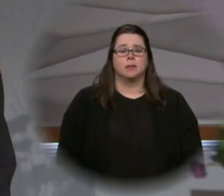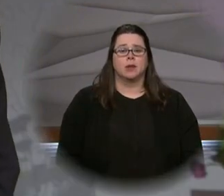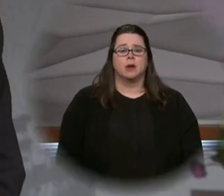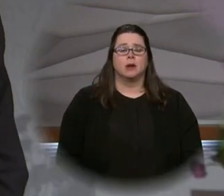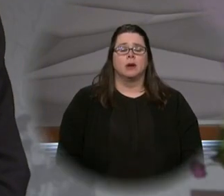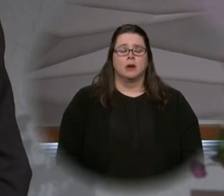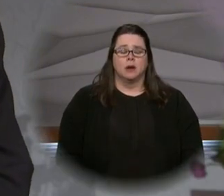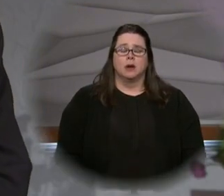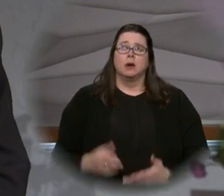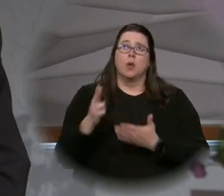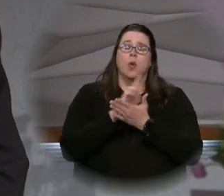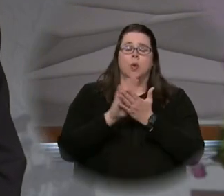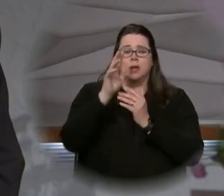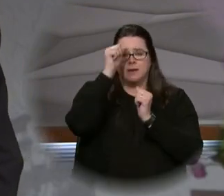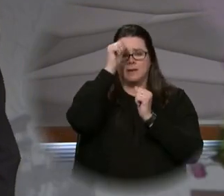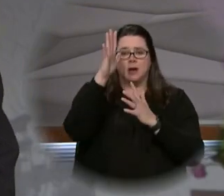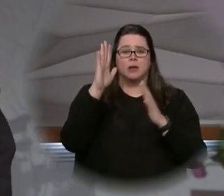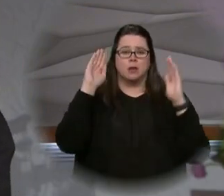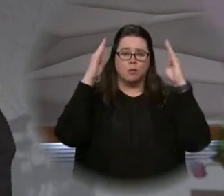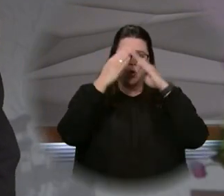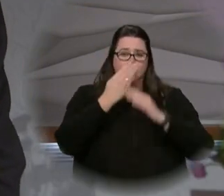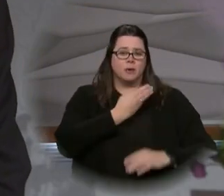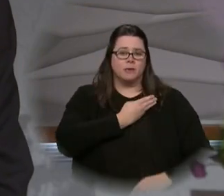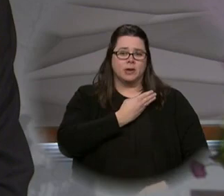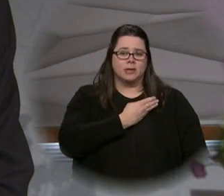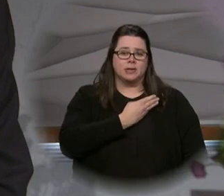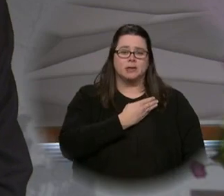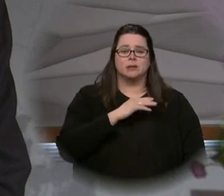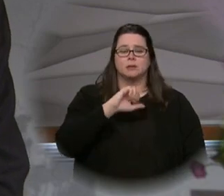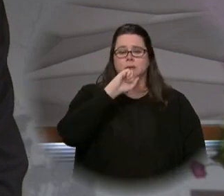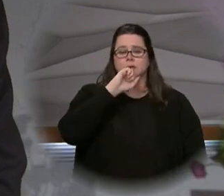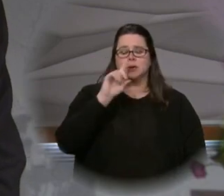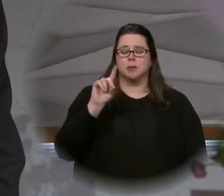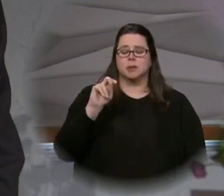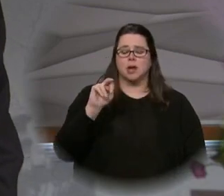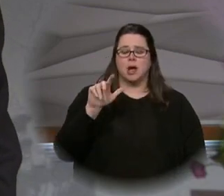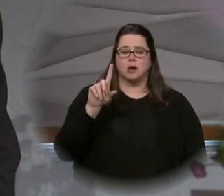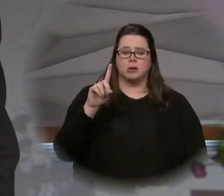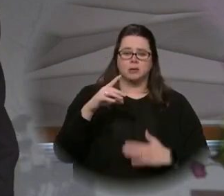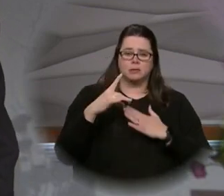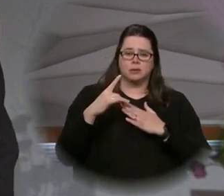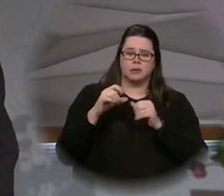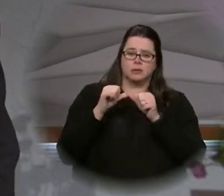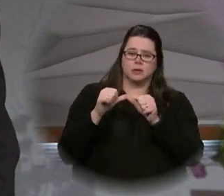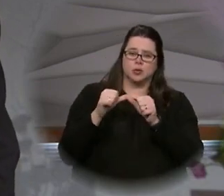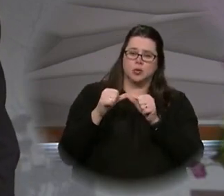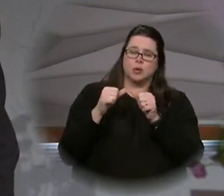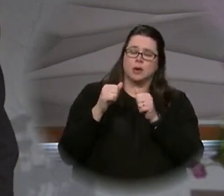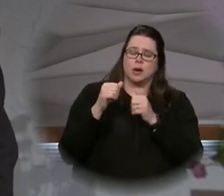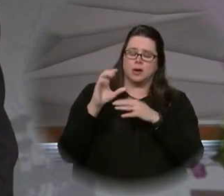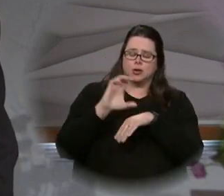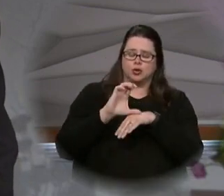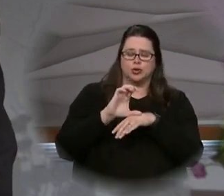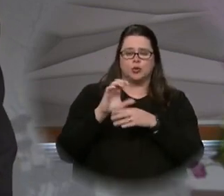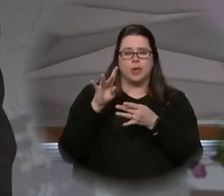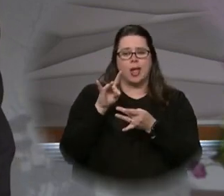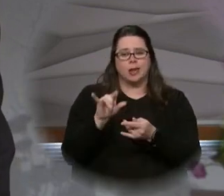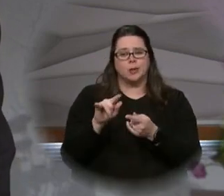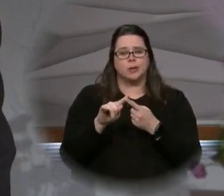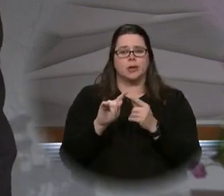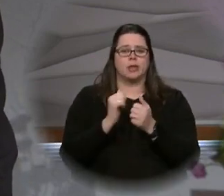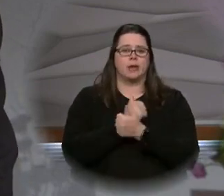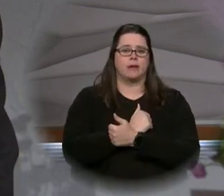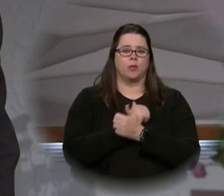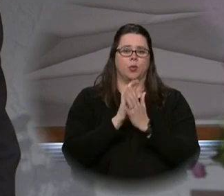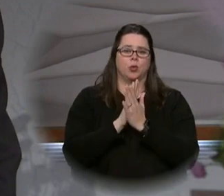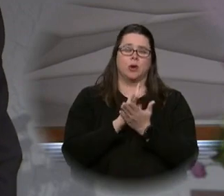That our Holy Father, Pope Francis, and Bishop Donald may continue to guide the Church with eloquence and love, we pray to